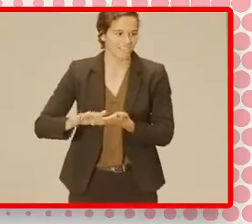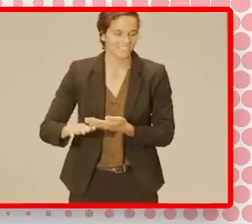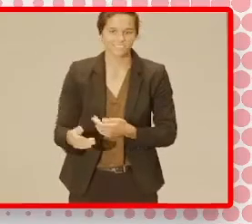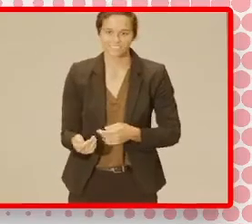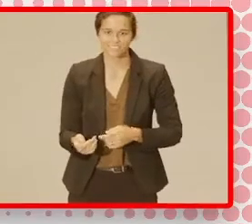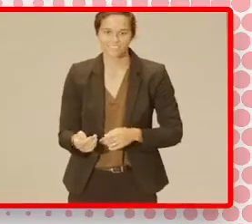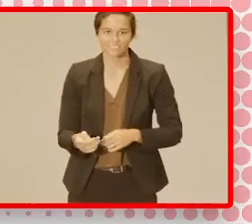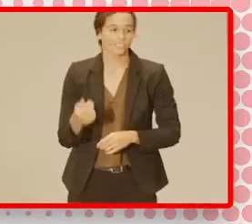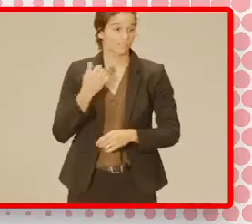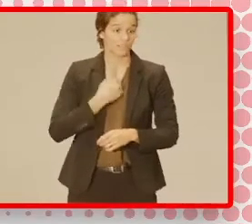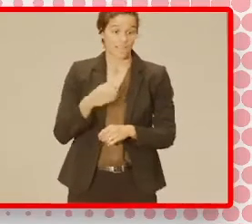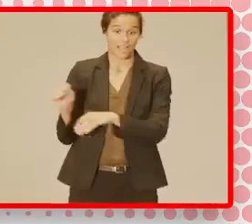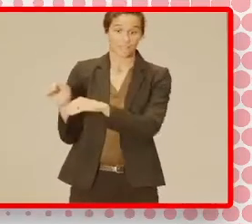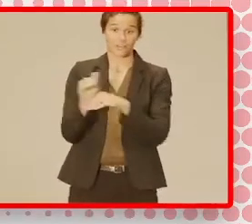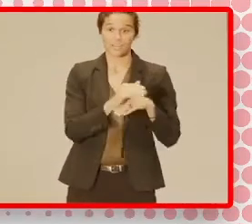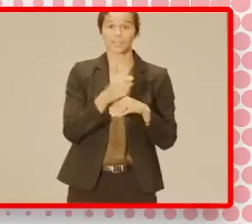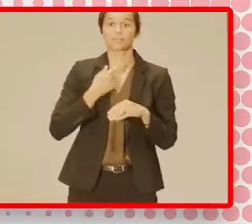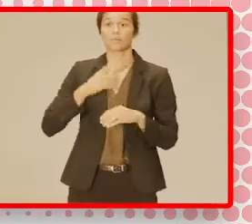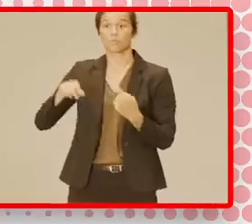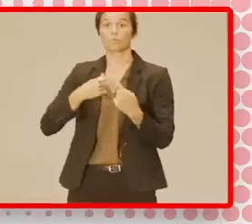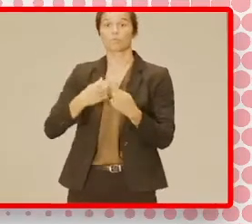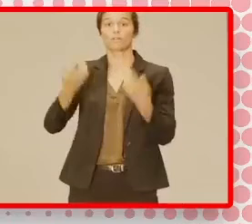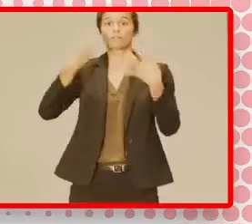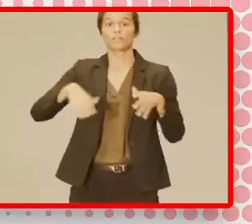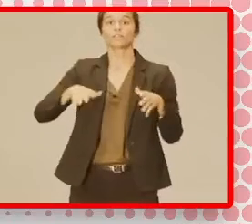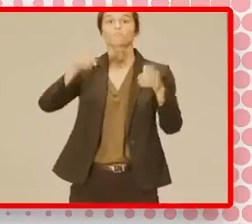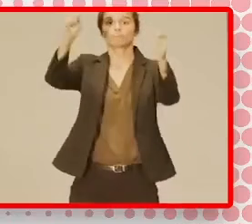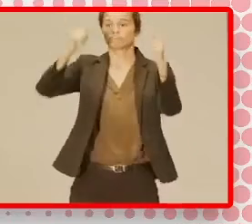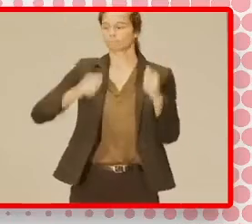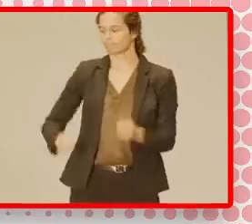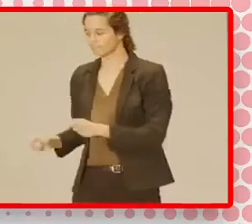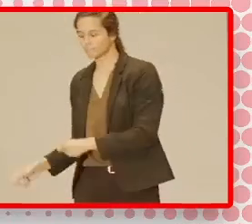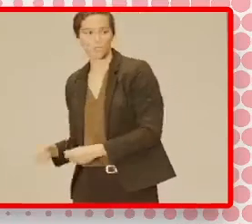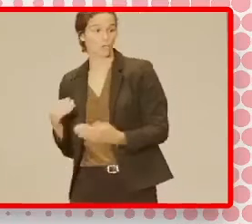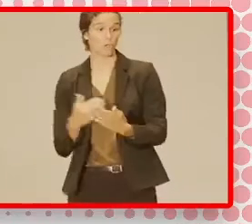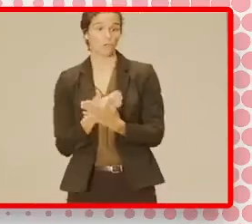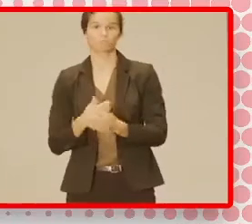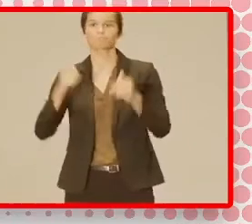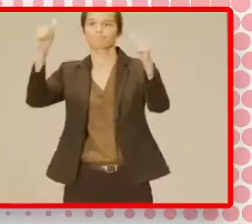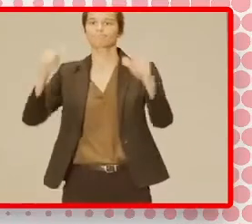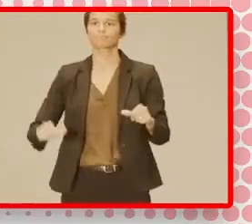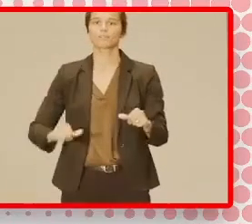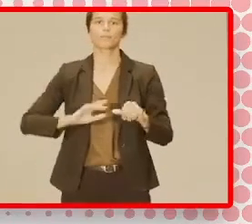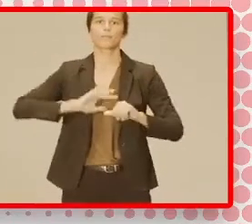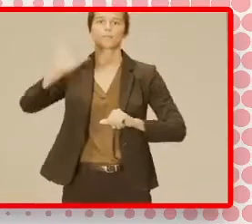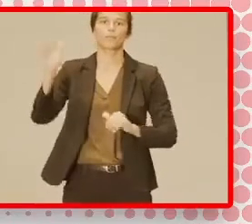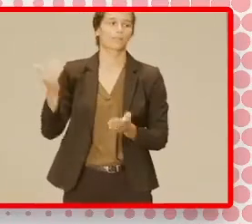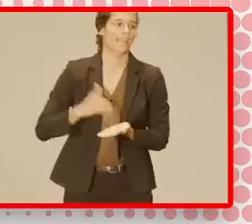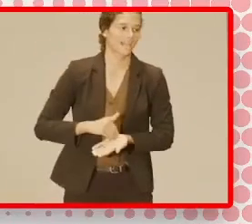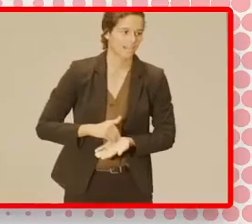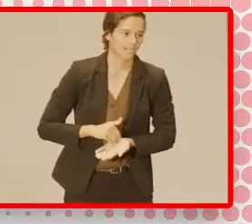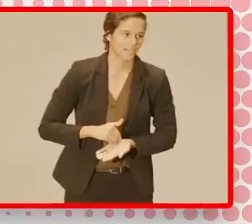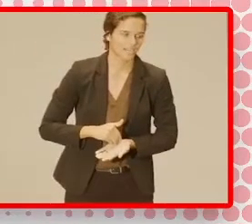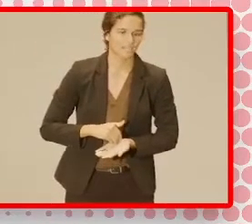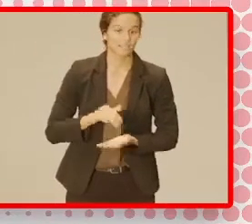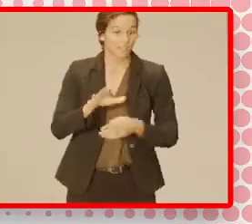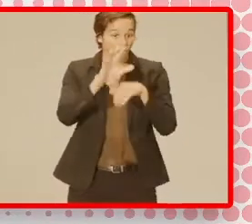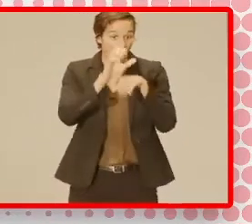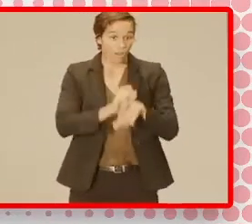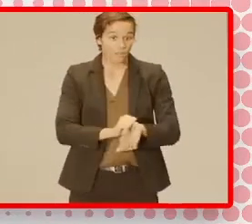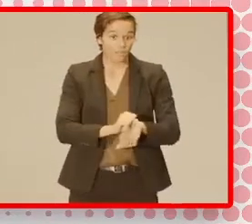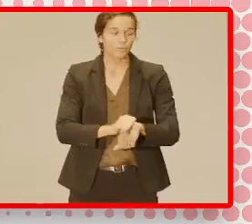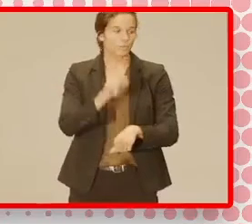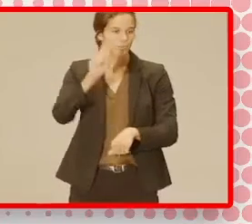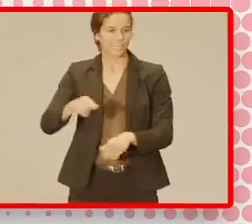time he finishes one, we start with a new one. And so part of building a habit is having a plan to follow. And in Chris's case,